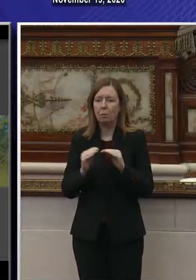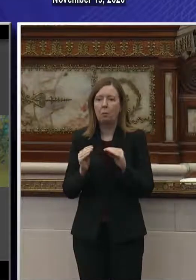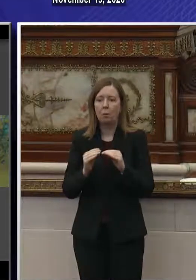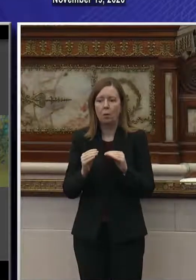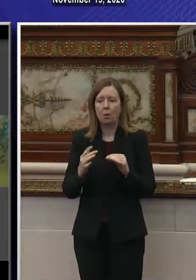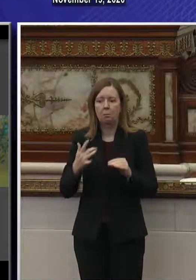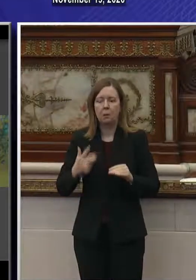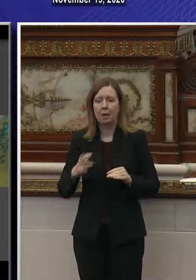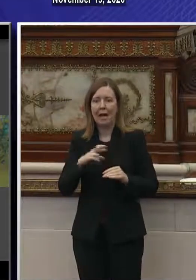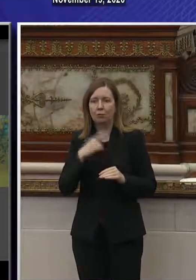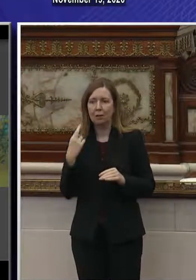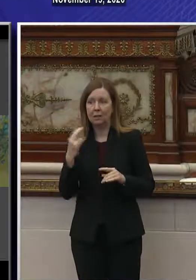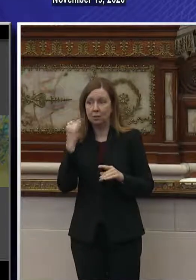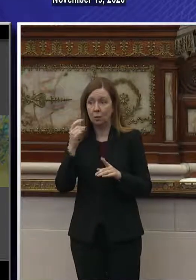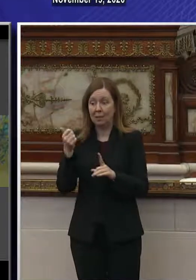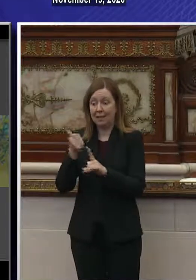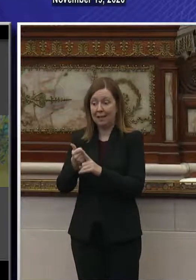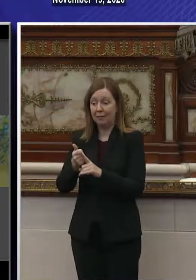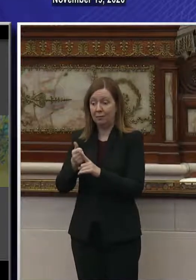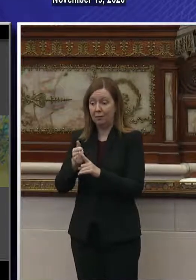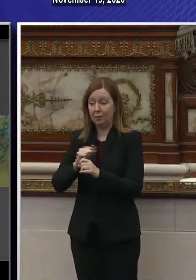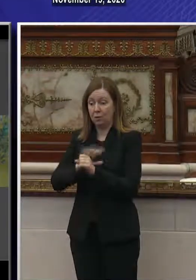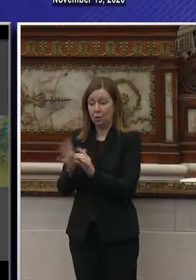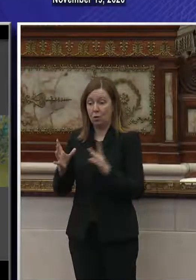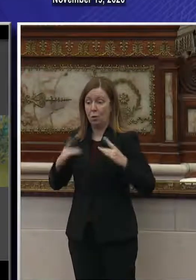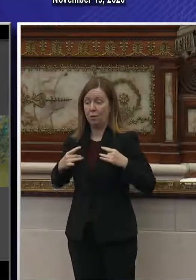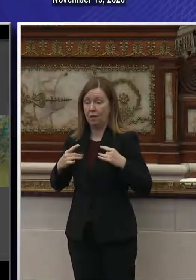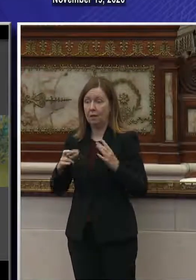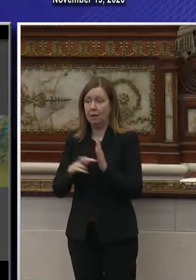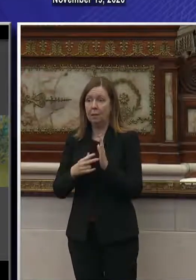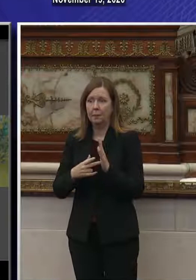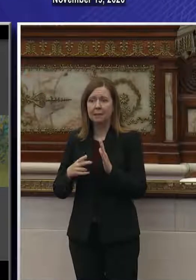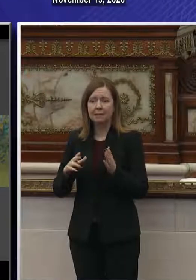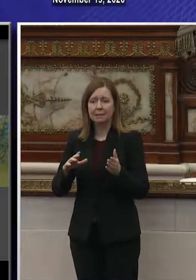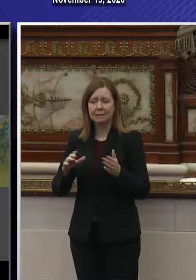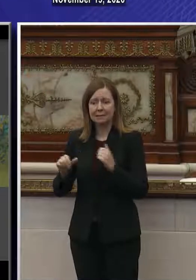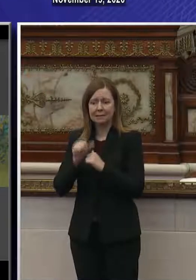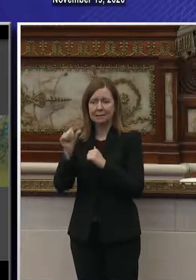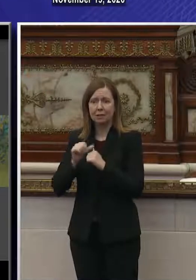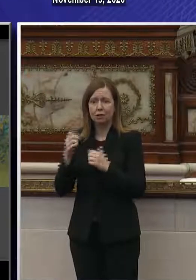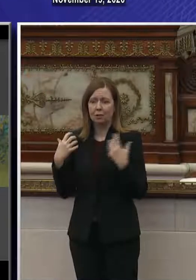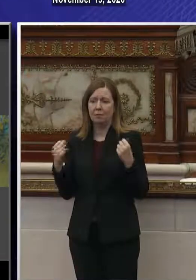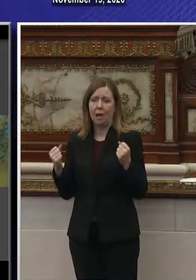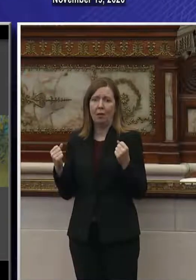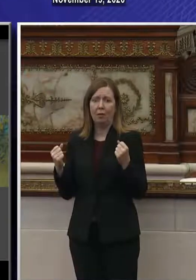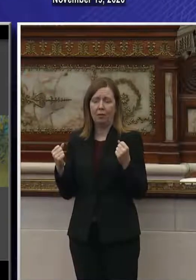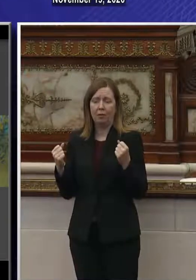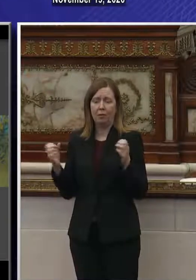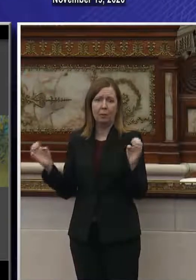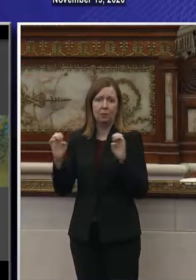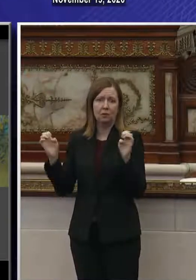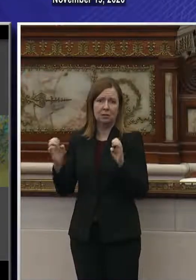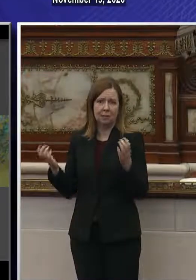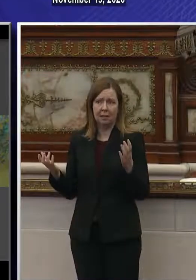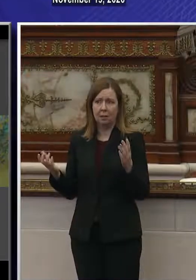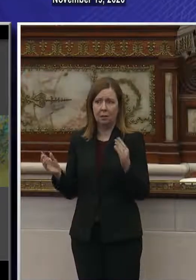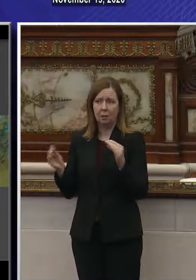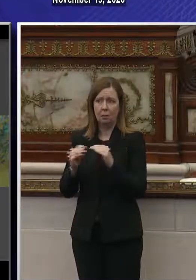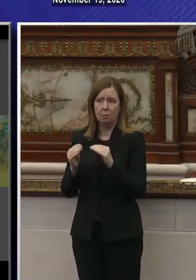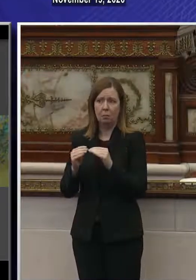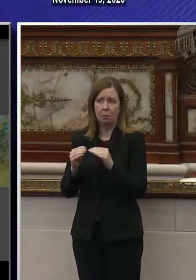more at risk. So if they get COVID, they are in high danger of a health emergency, if not something even